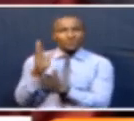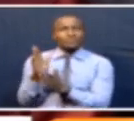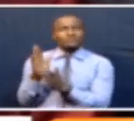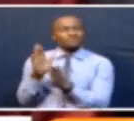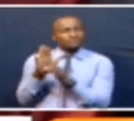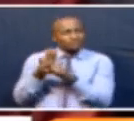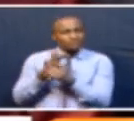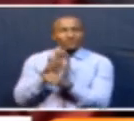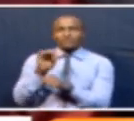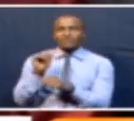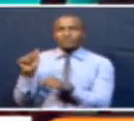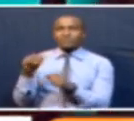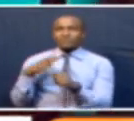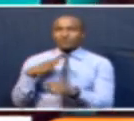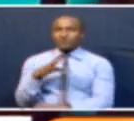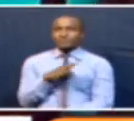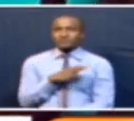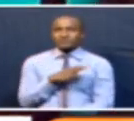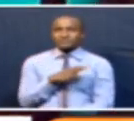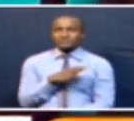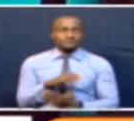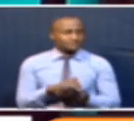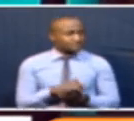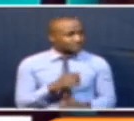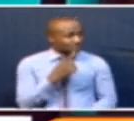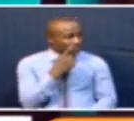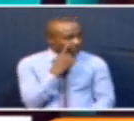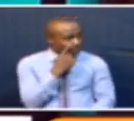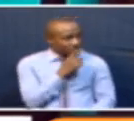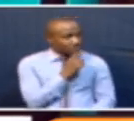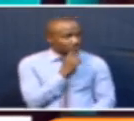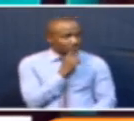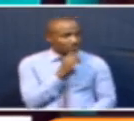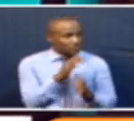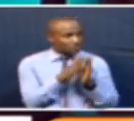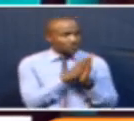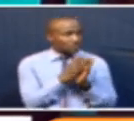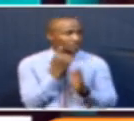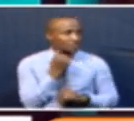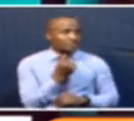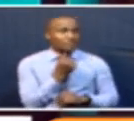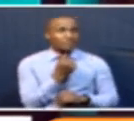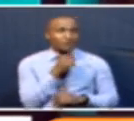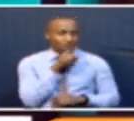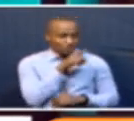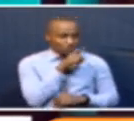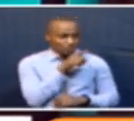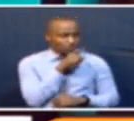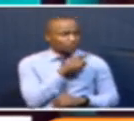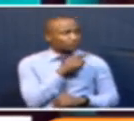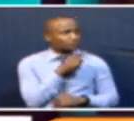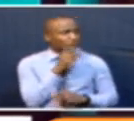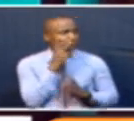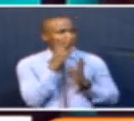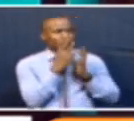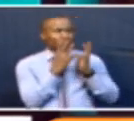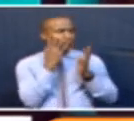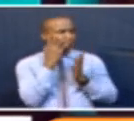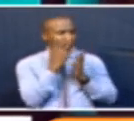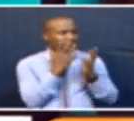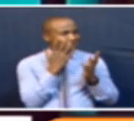this select committee. We have seen you in the story that has just aired, quite perplexed at the fact